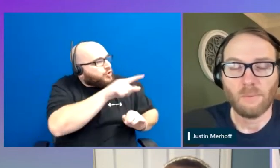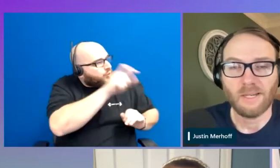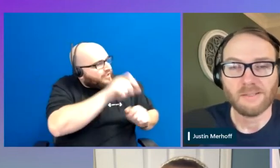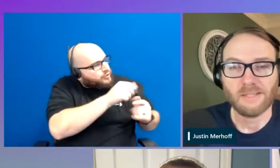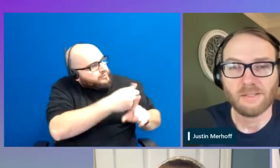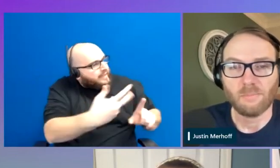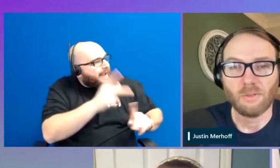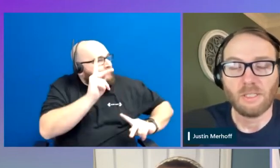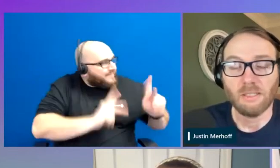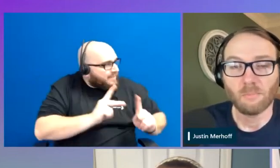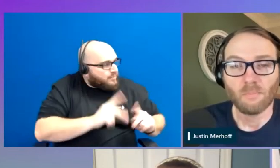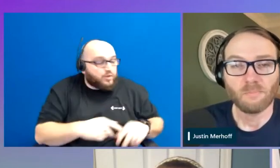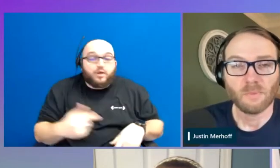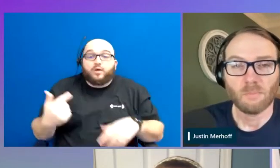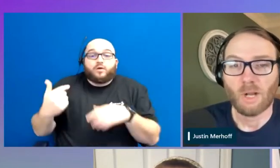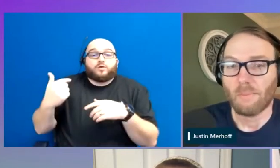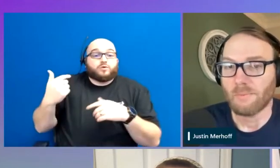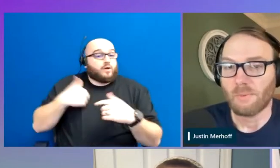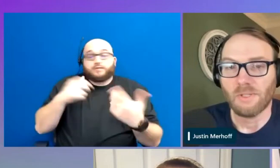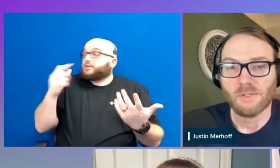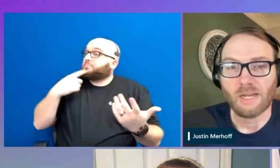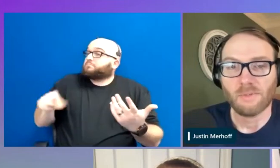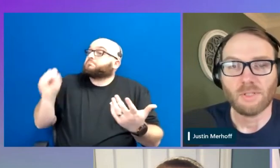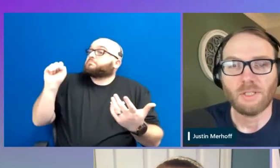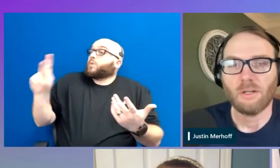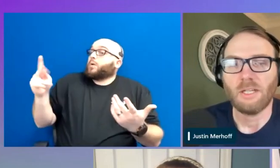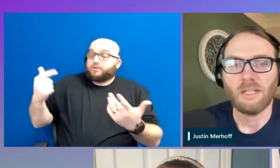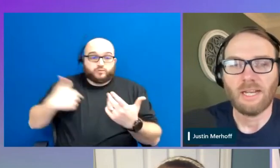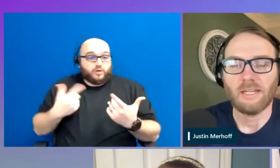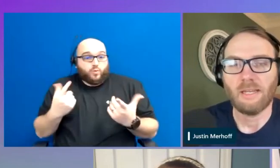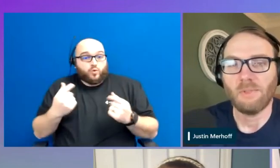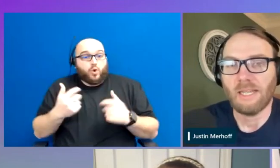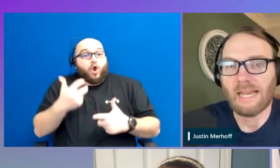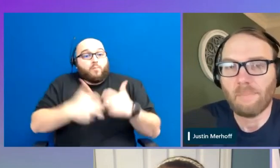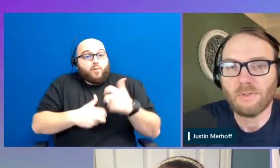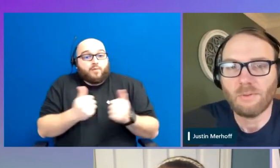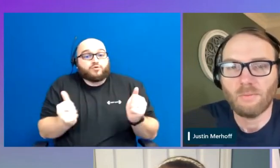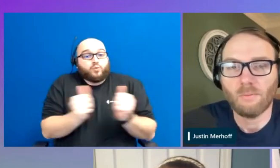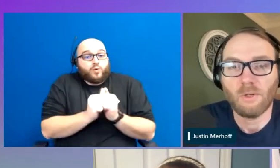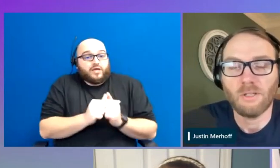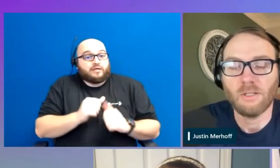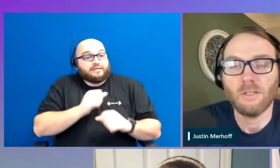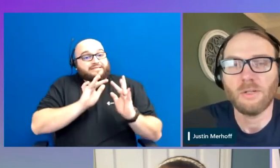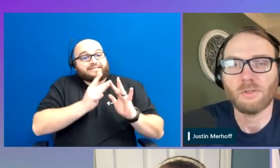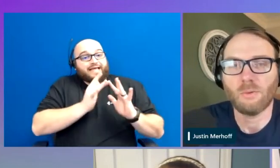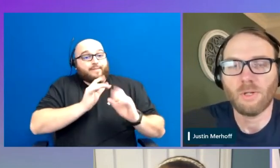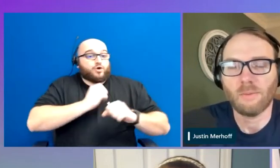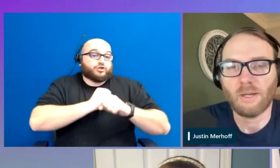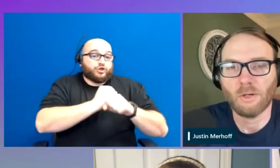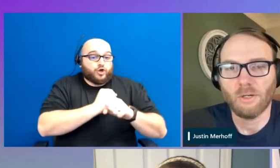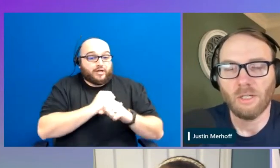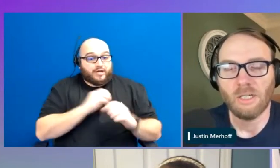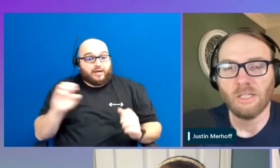for accessibility problems within cybersecurity, and Emily happened to have written a